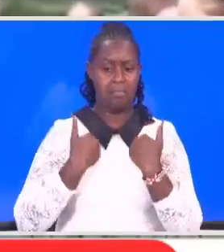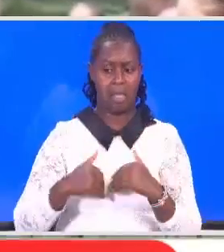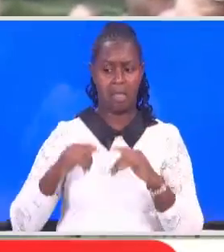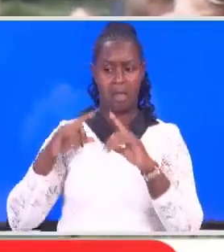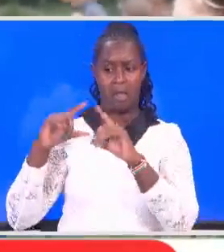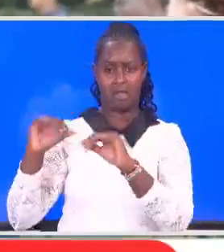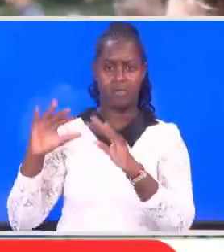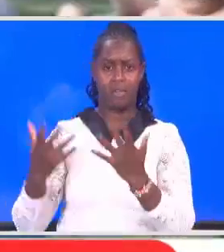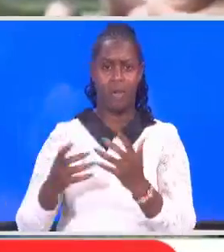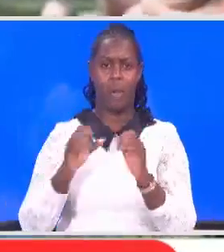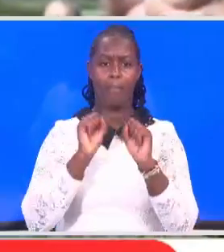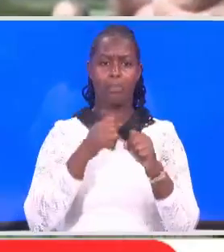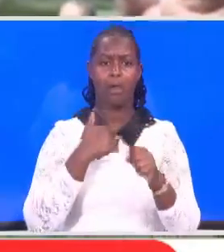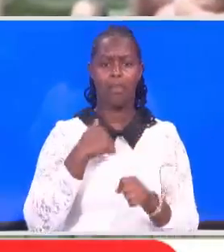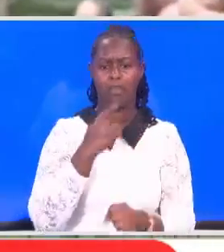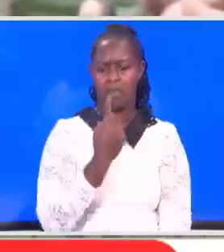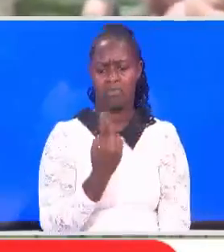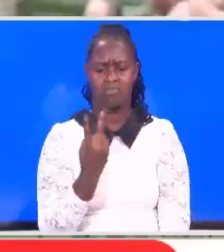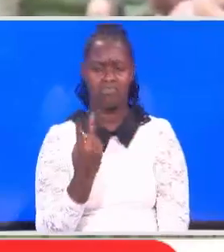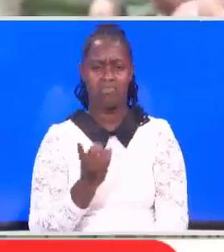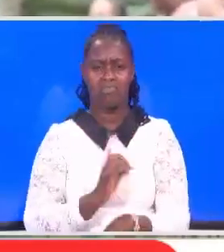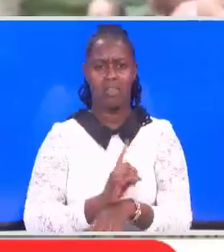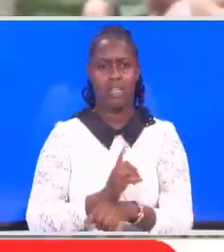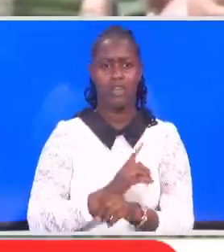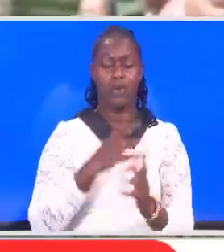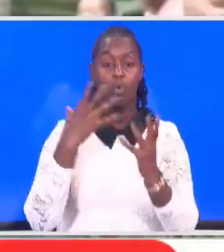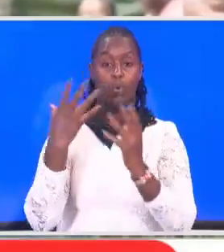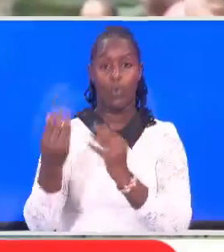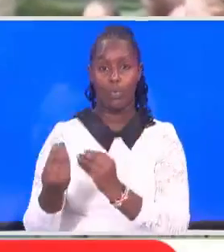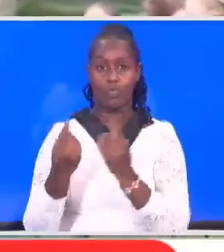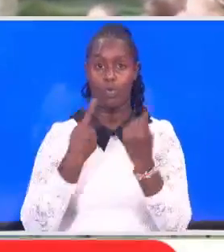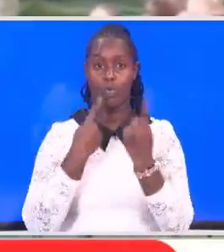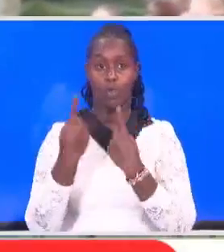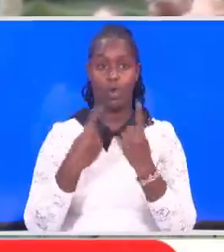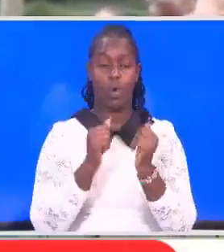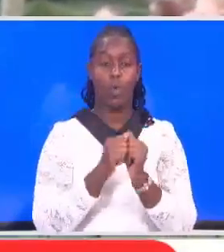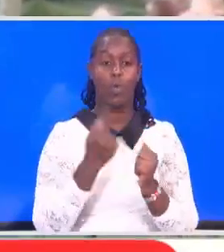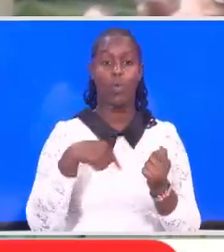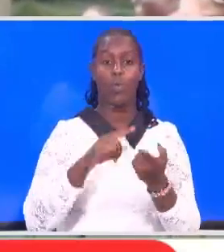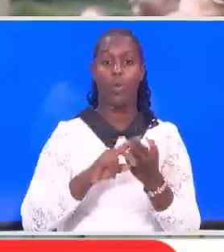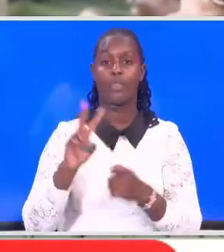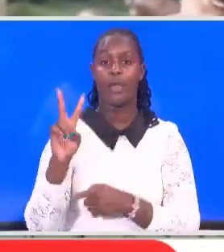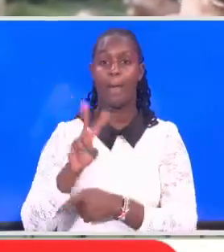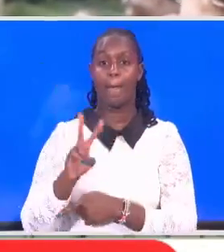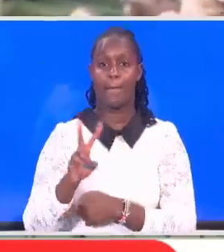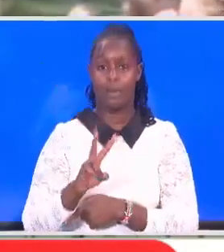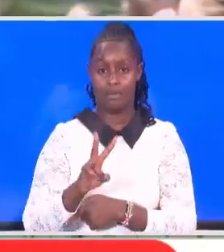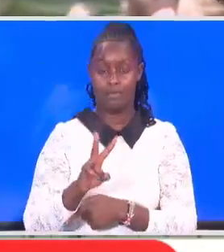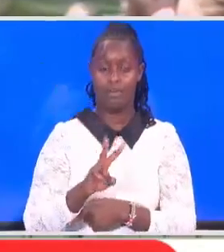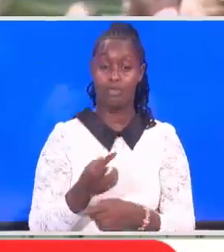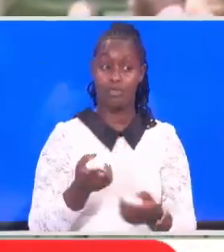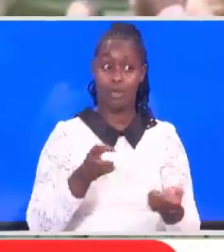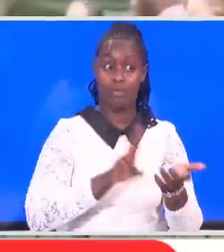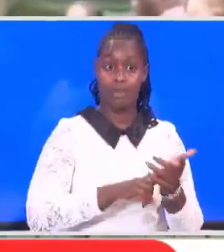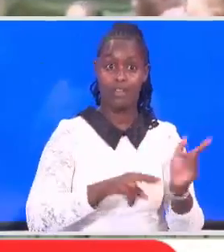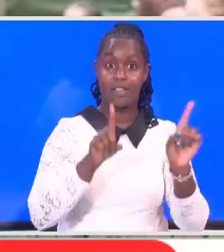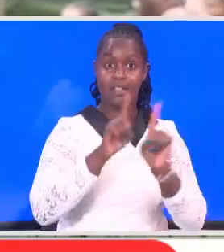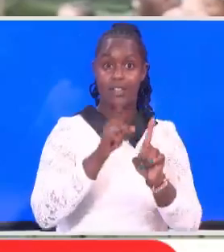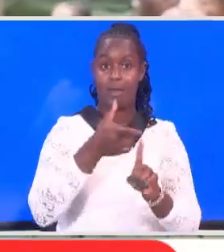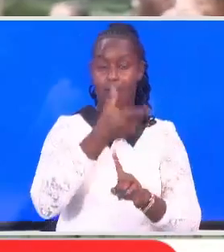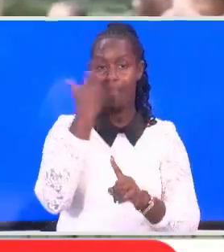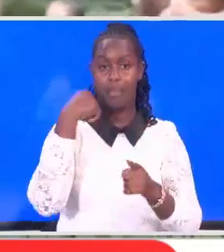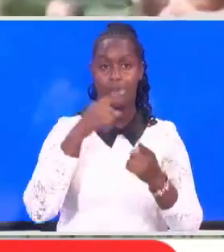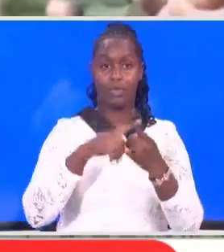have 1 or 2 minutes to go to the two gentlemen of the two sides to repeat the same, because the chorus